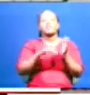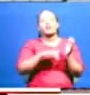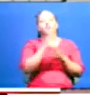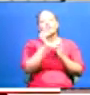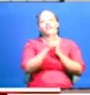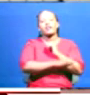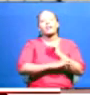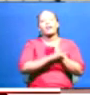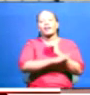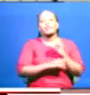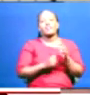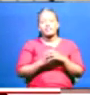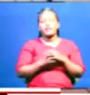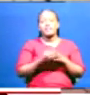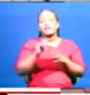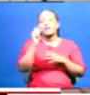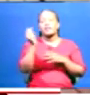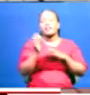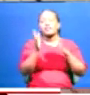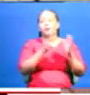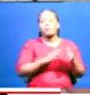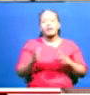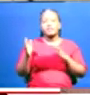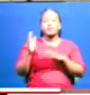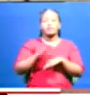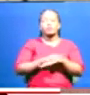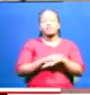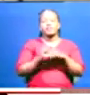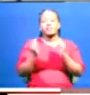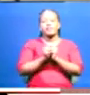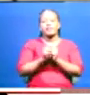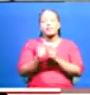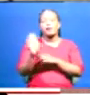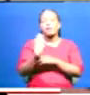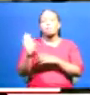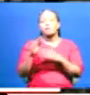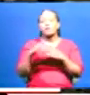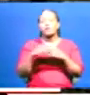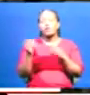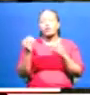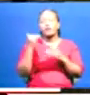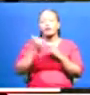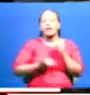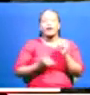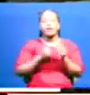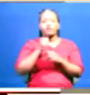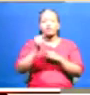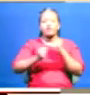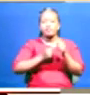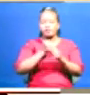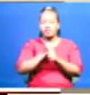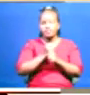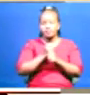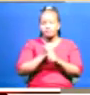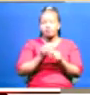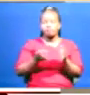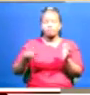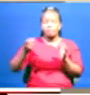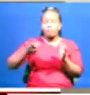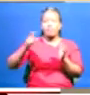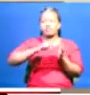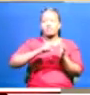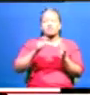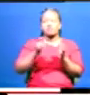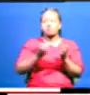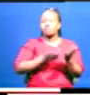earn $10 billion in foreign direct investments by the end of this year by increasing export to ideal markets